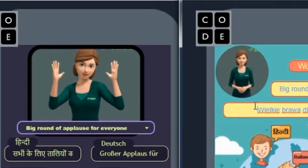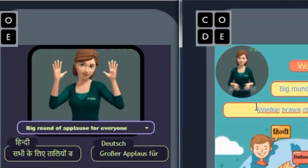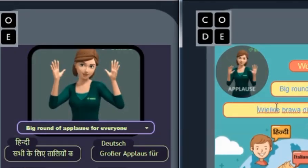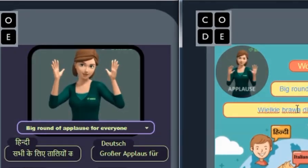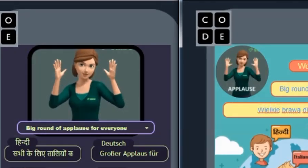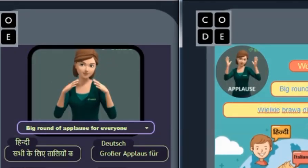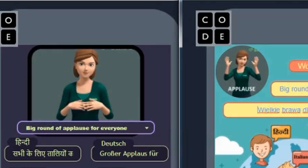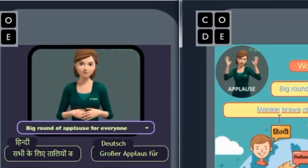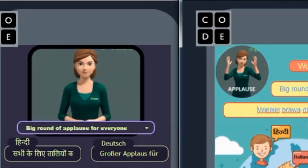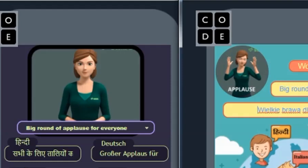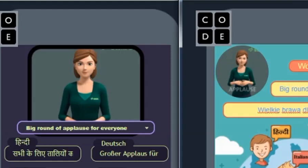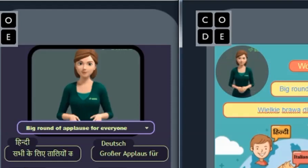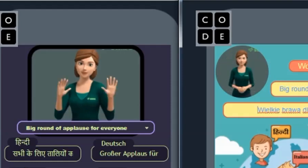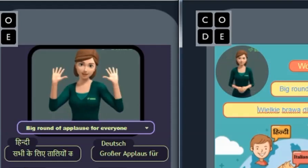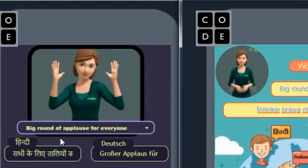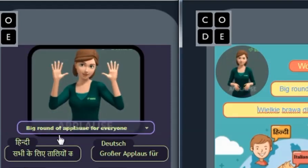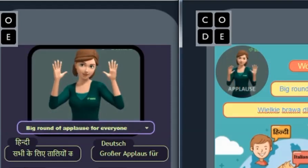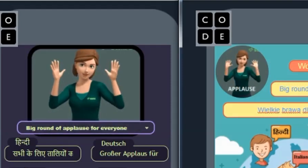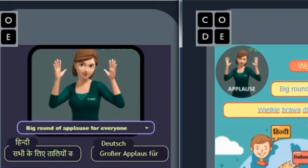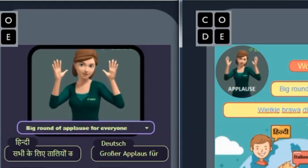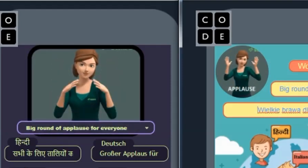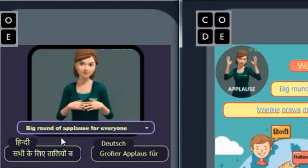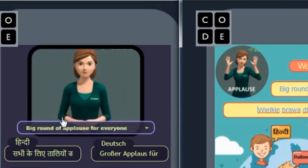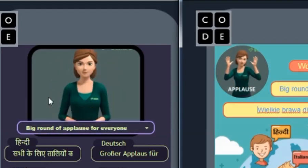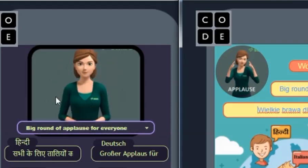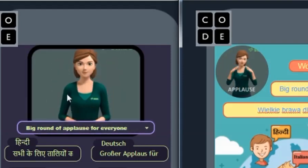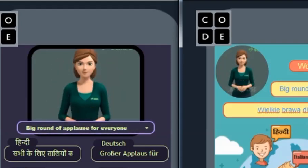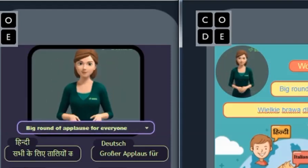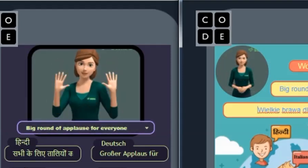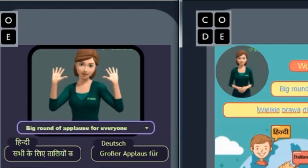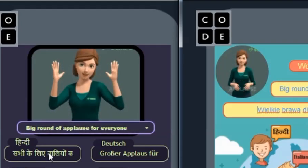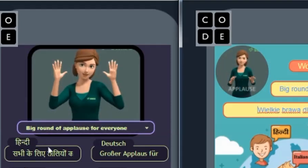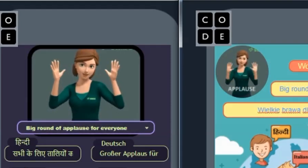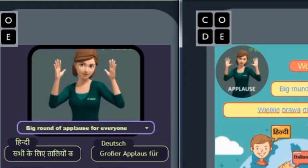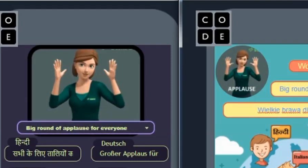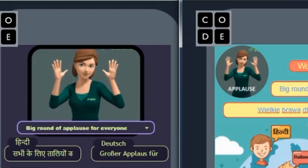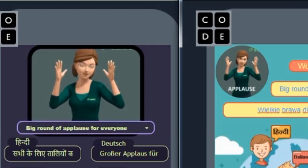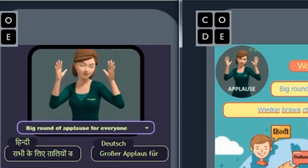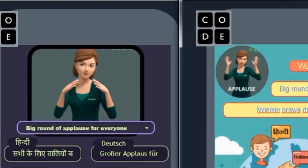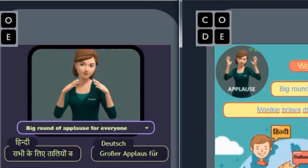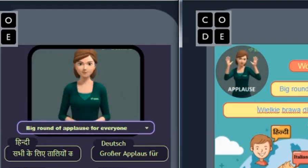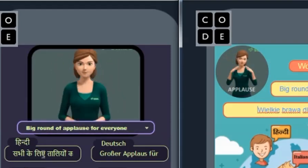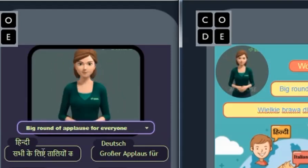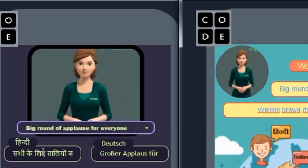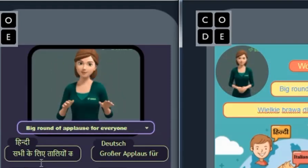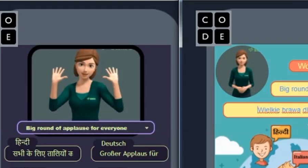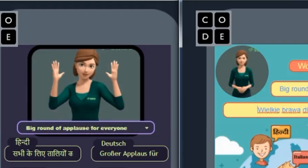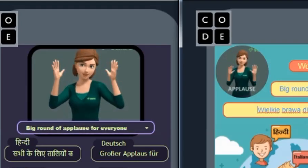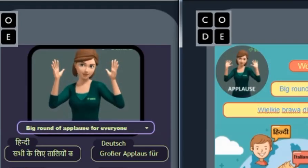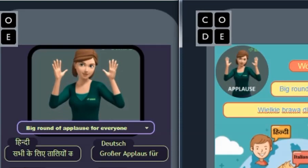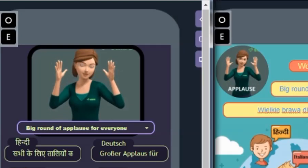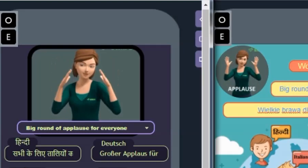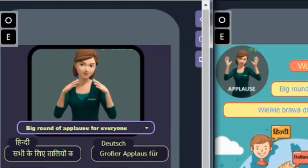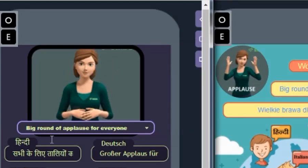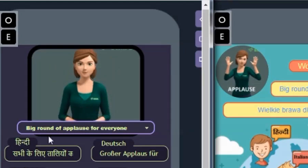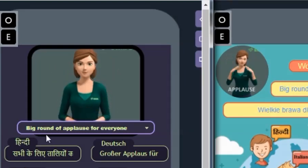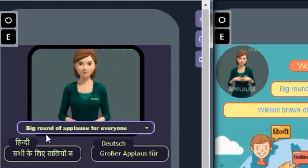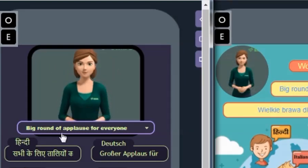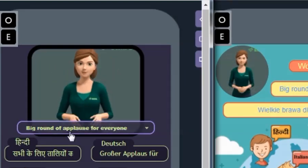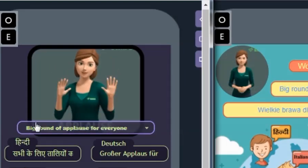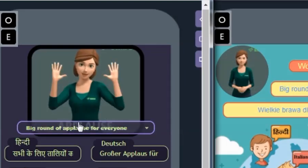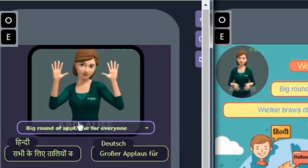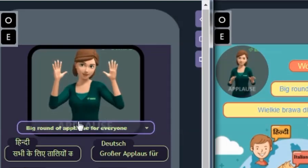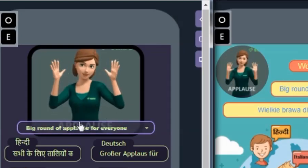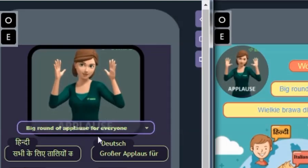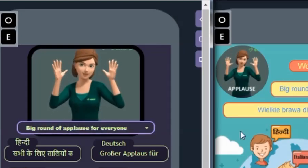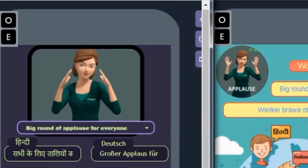also getting changed. Whatever the user, whatever the teacher entered over here in her panel for